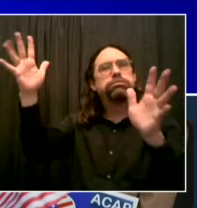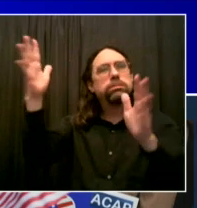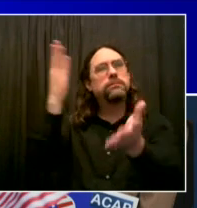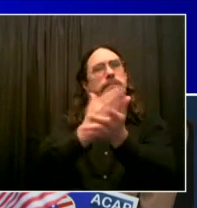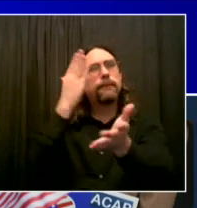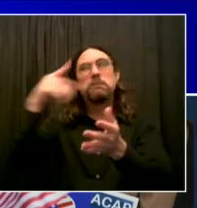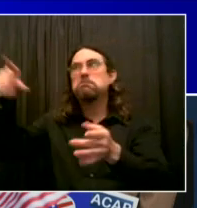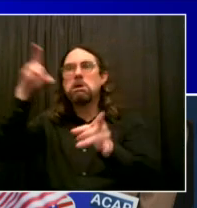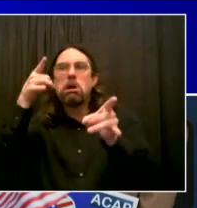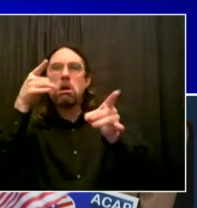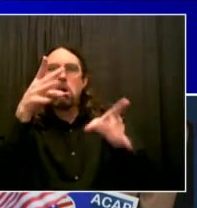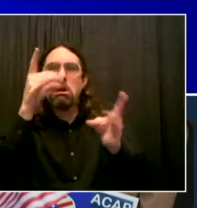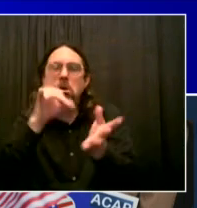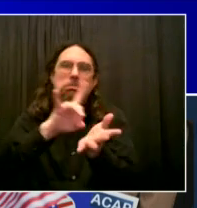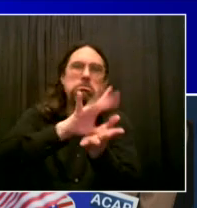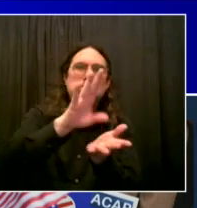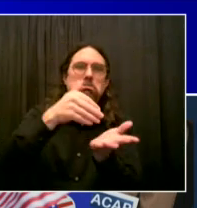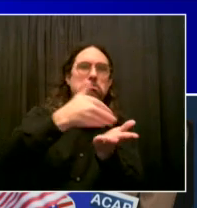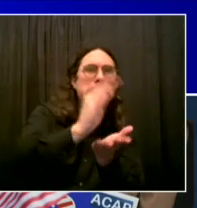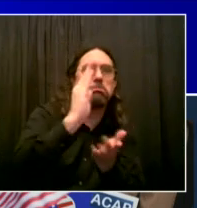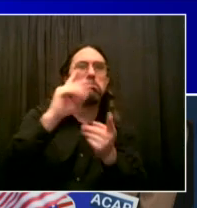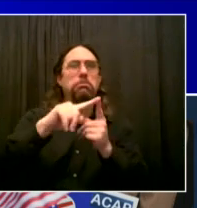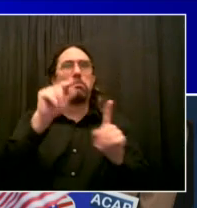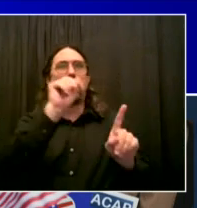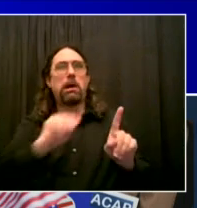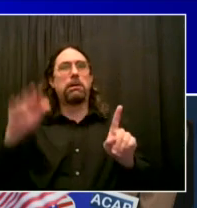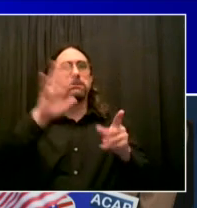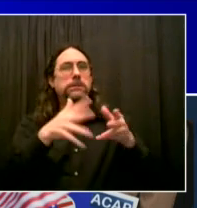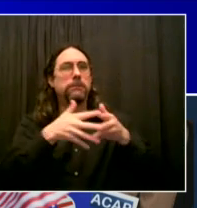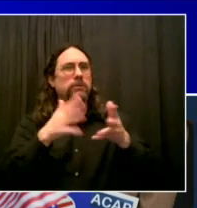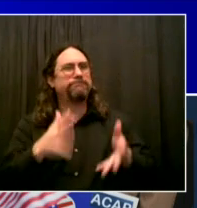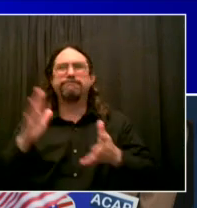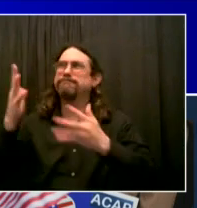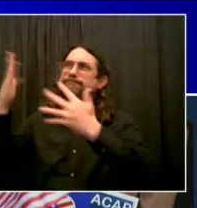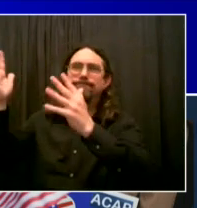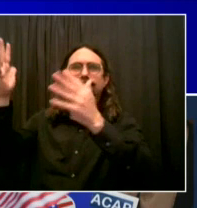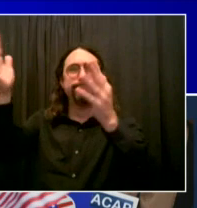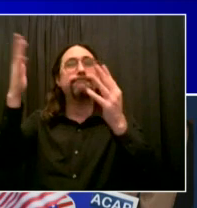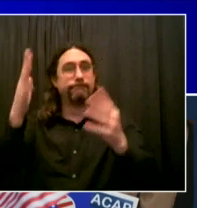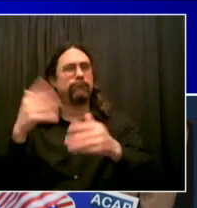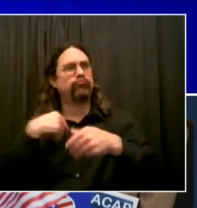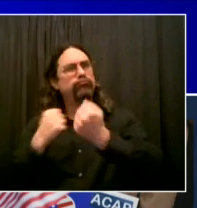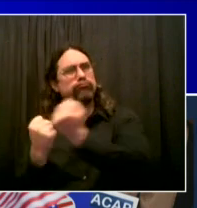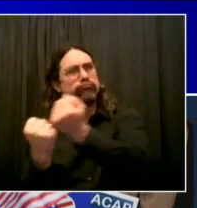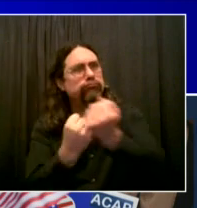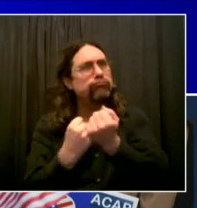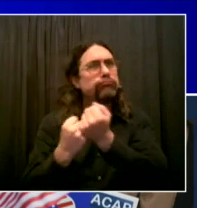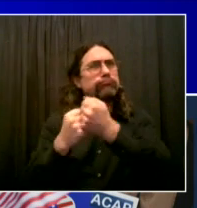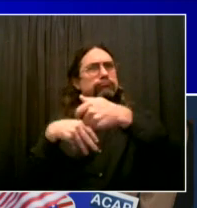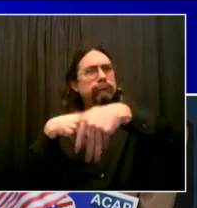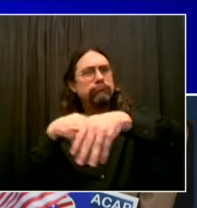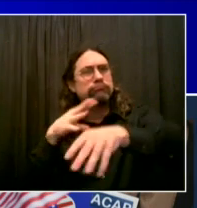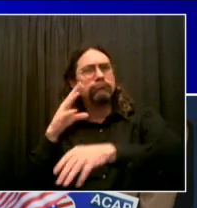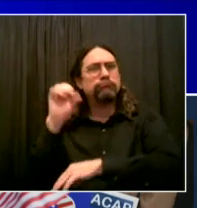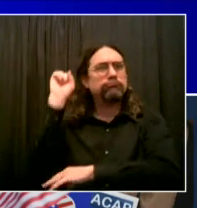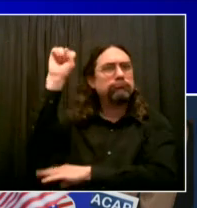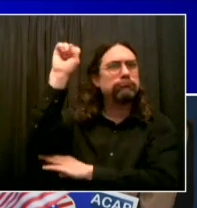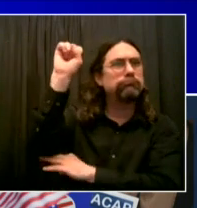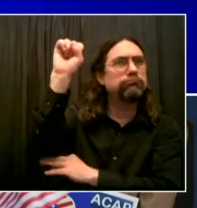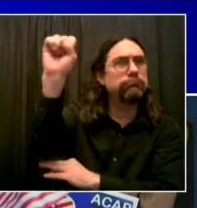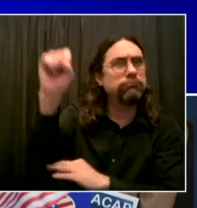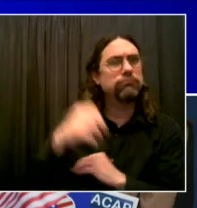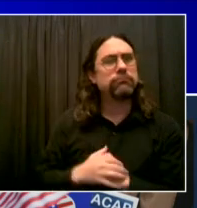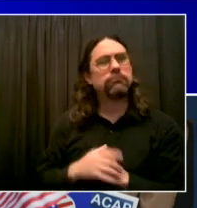we do here. That's who we are. And we all need to stand in solidarity with our Asian brothers and sisters. Now,